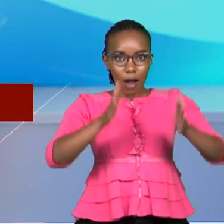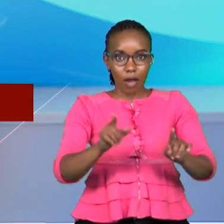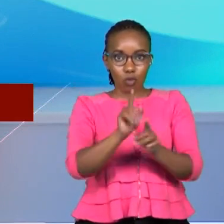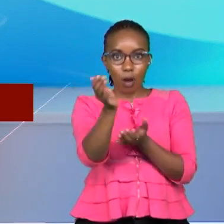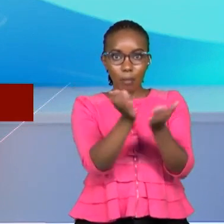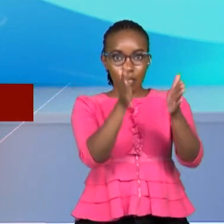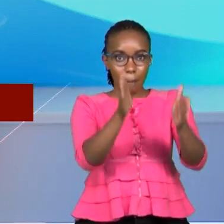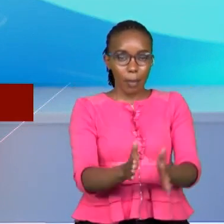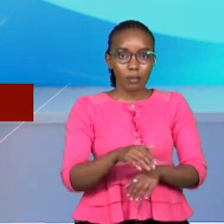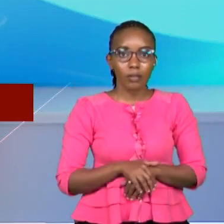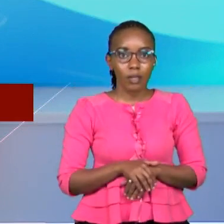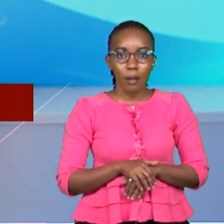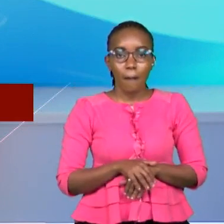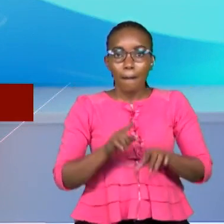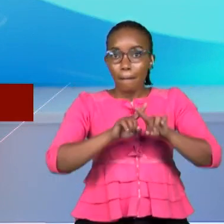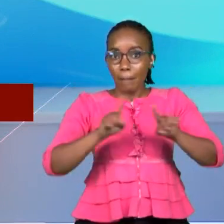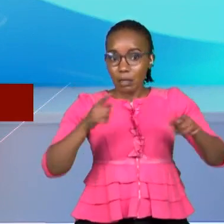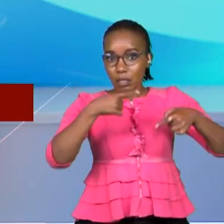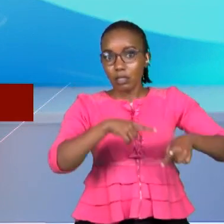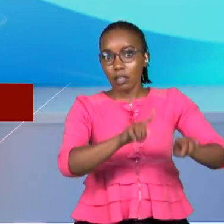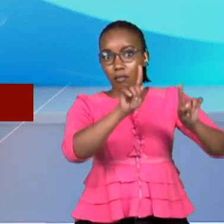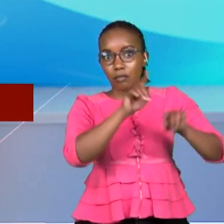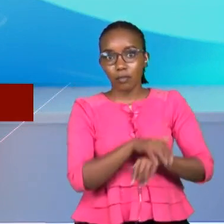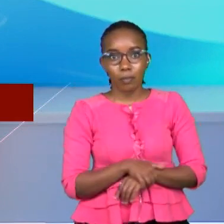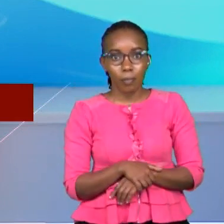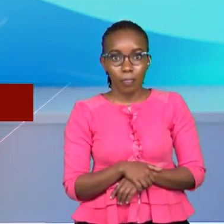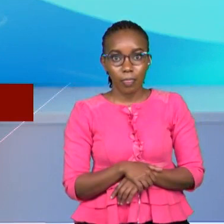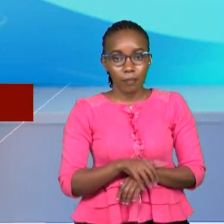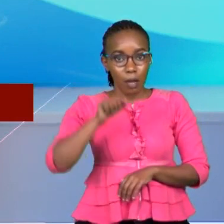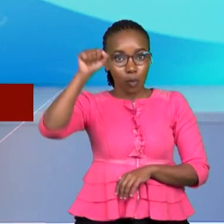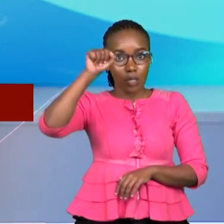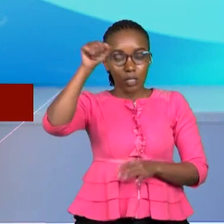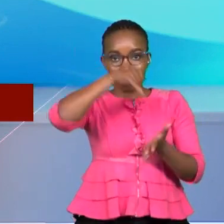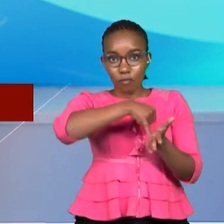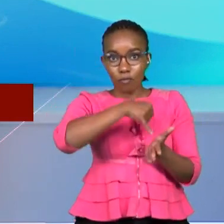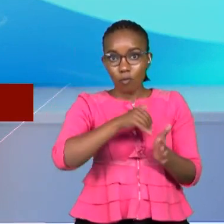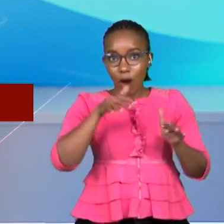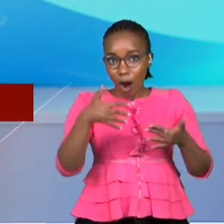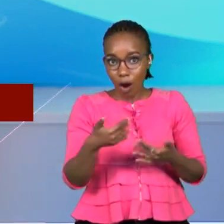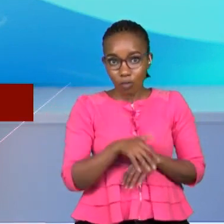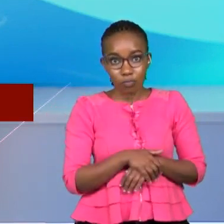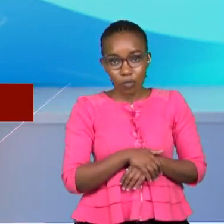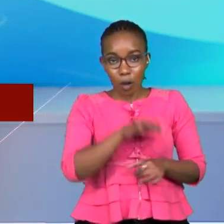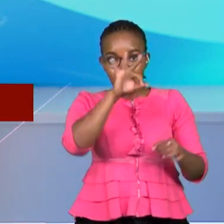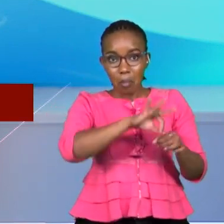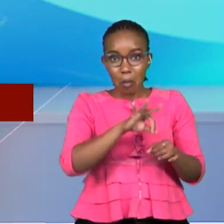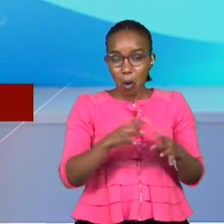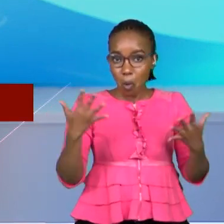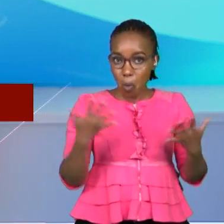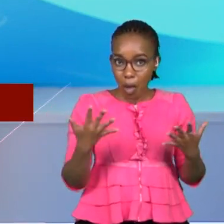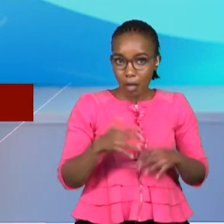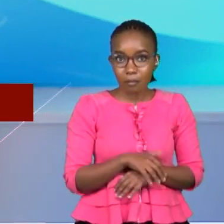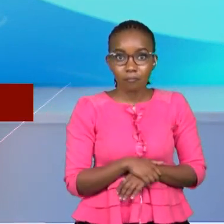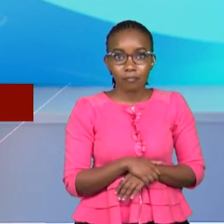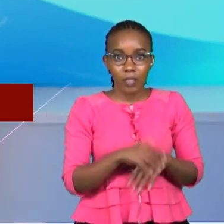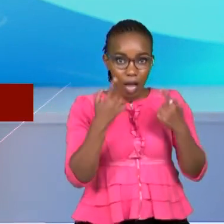entrepreneur. But just like Alai, he has put his 2 feet in politics. Where will he be vying? He will be